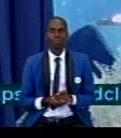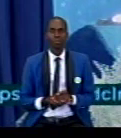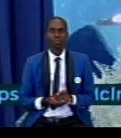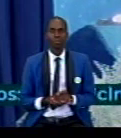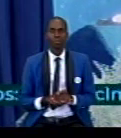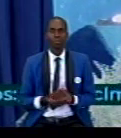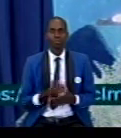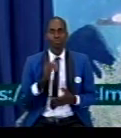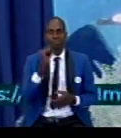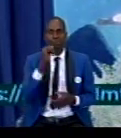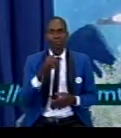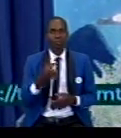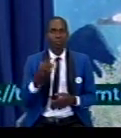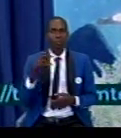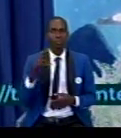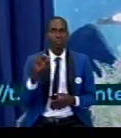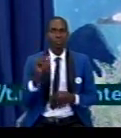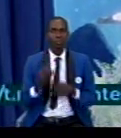testimony to share.